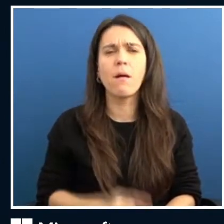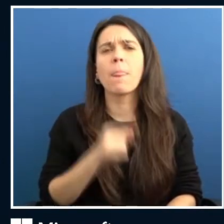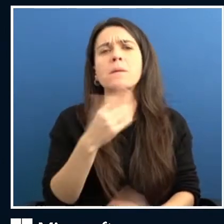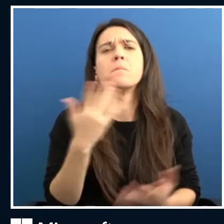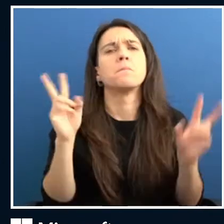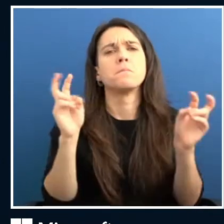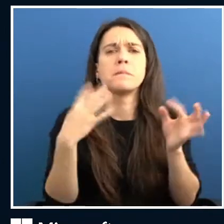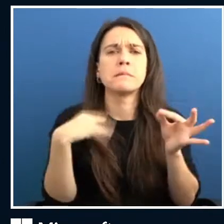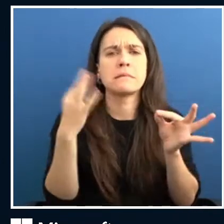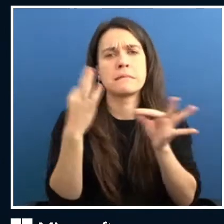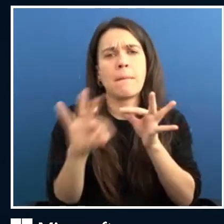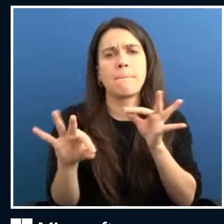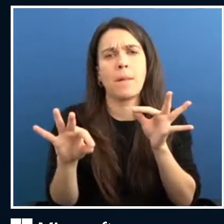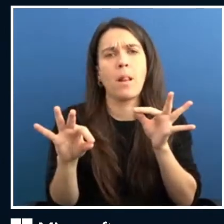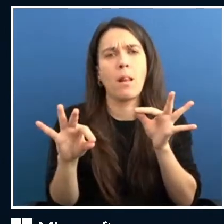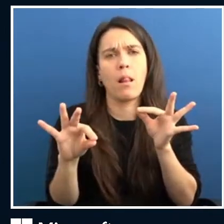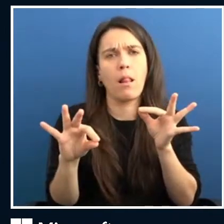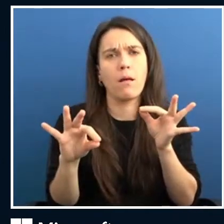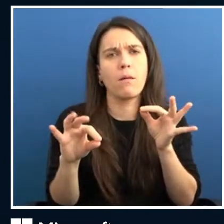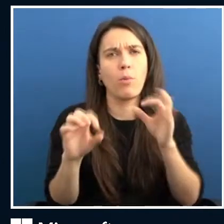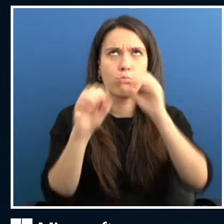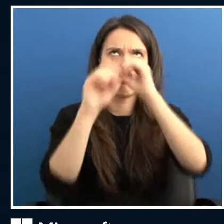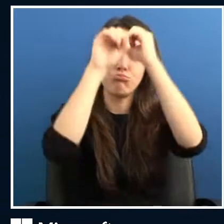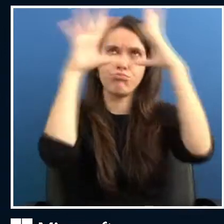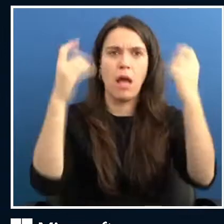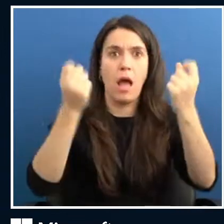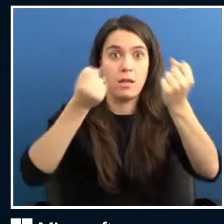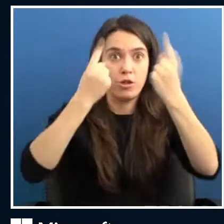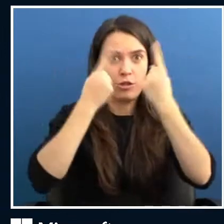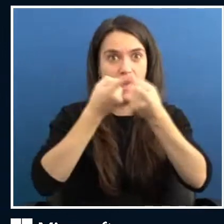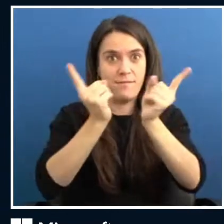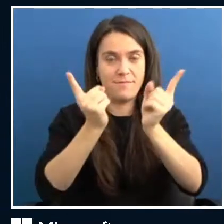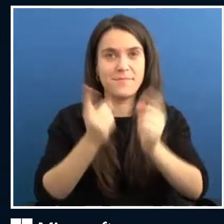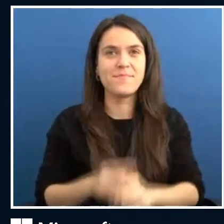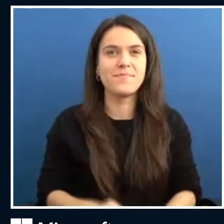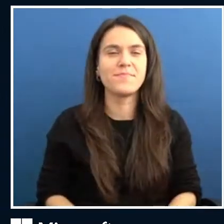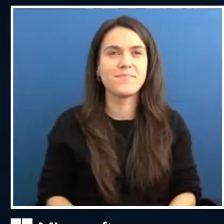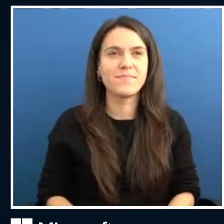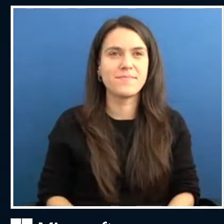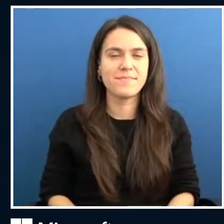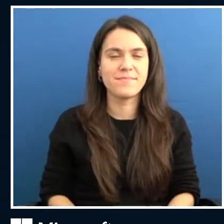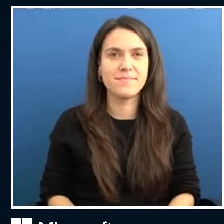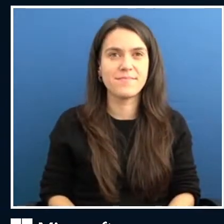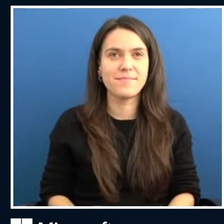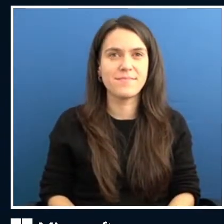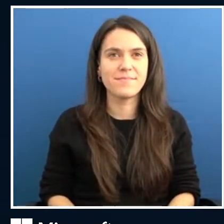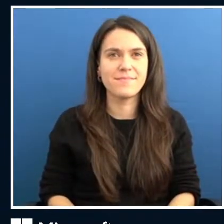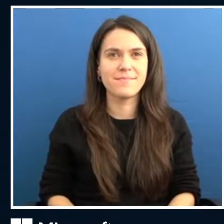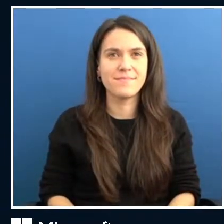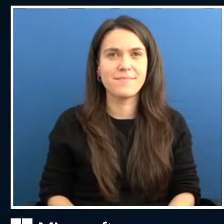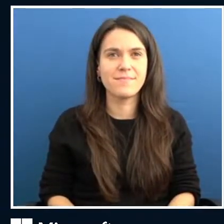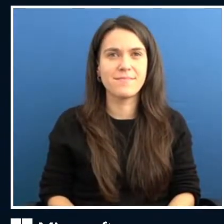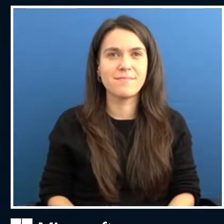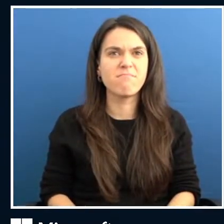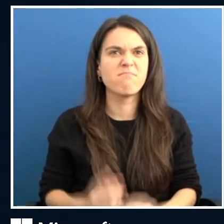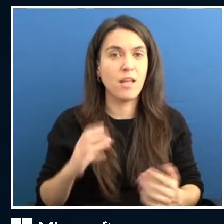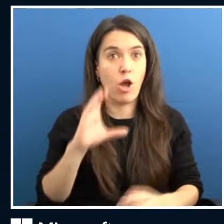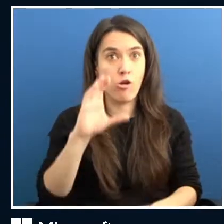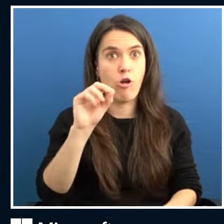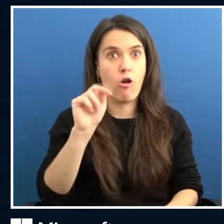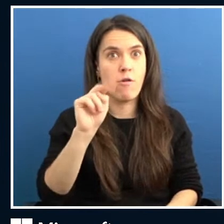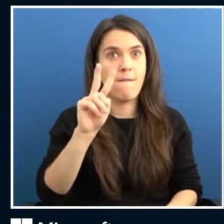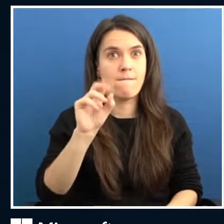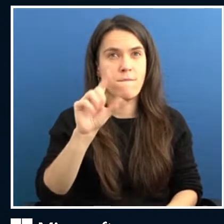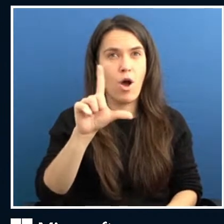works. So if this is convolution, then what is pooling? Let's say